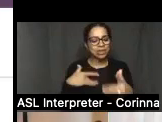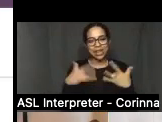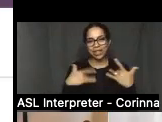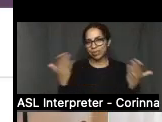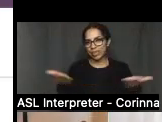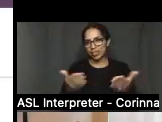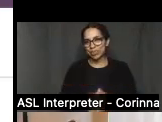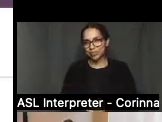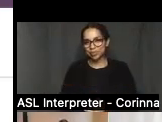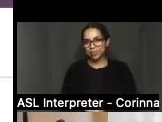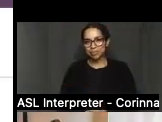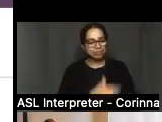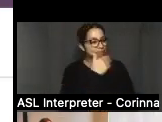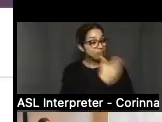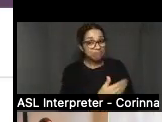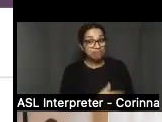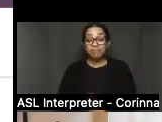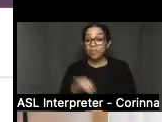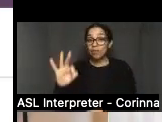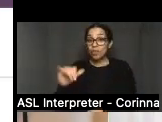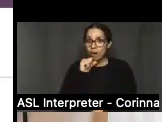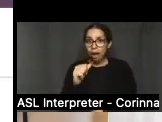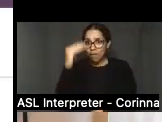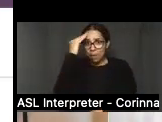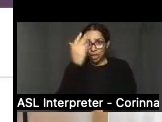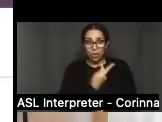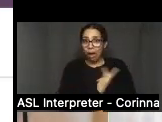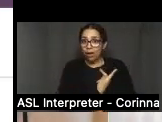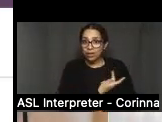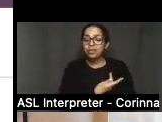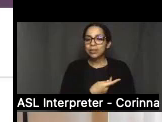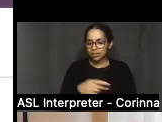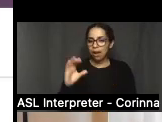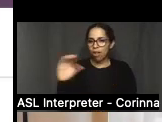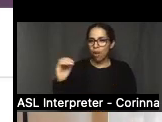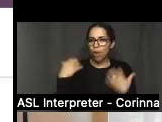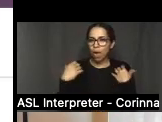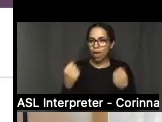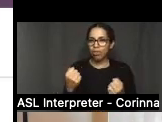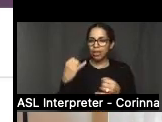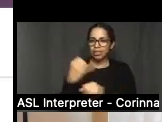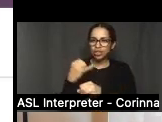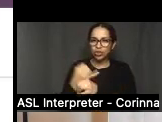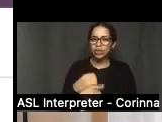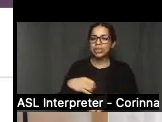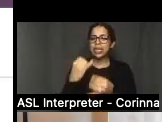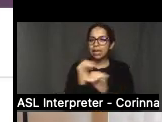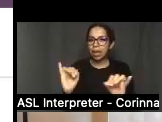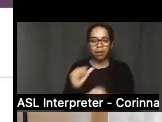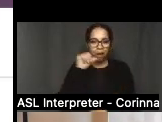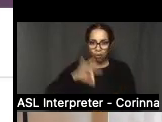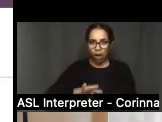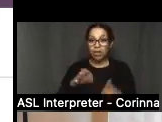Thanks, Lindsay. And if you're not familiar with who we are, the Colorado Health Institute is an independent and nonprofit public